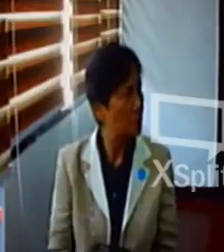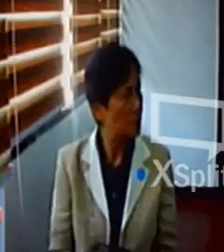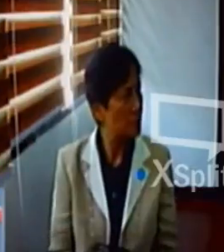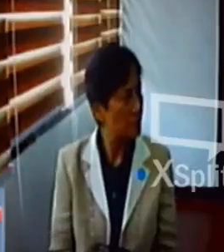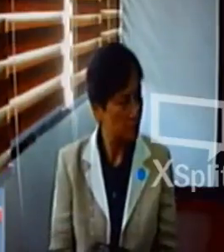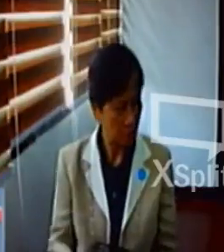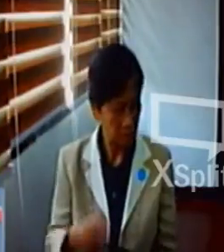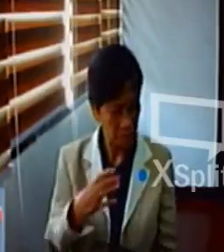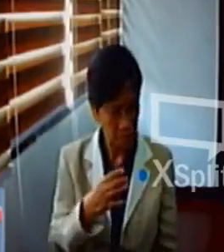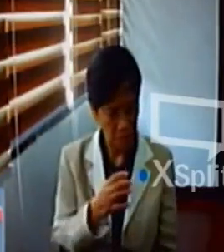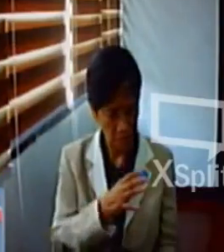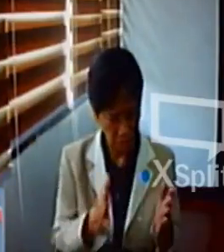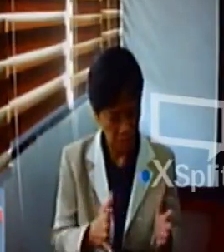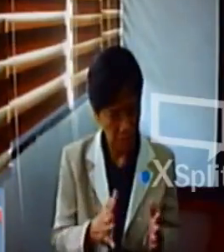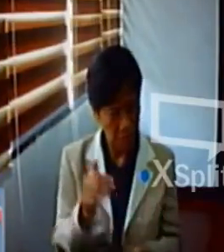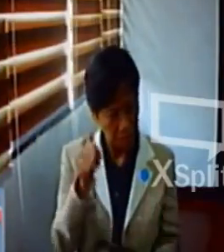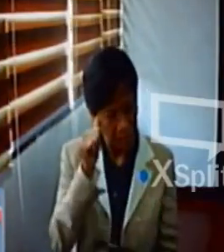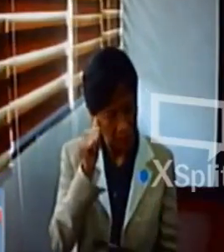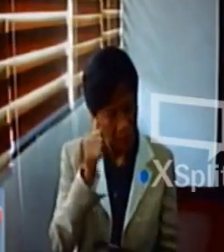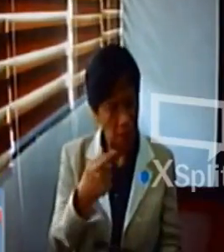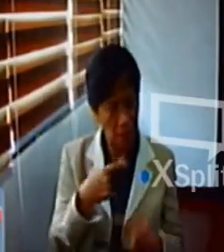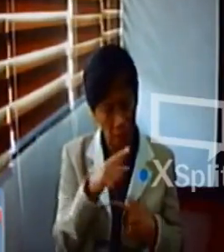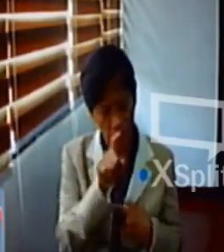Commissioner Armamento will have some questions for you.